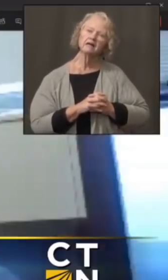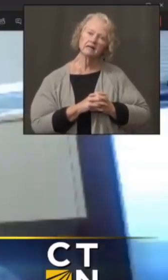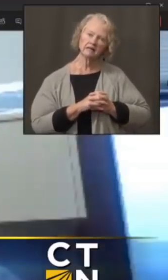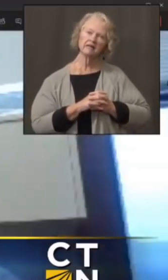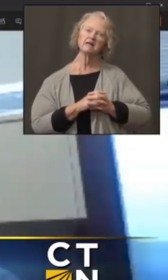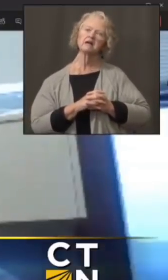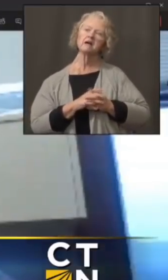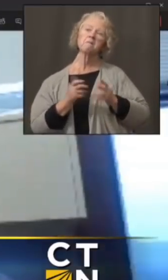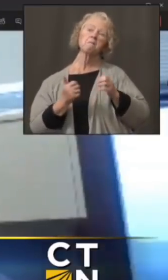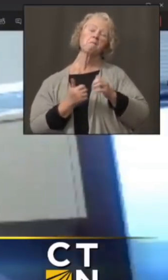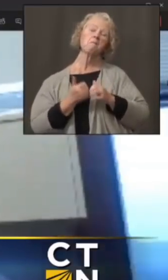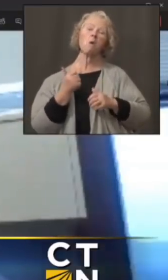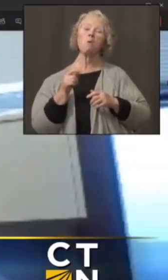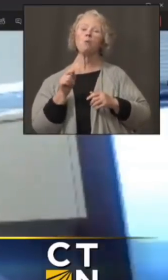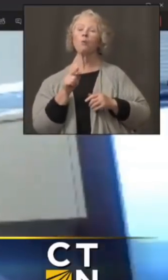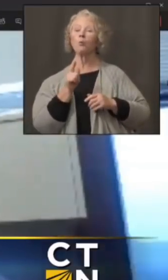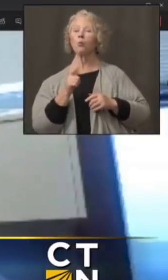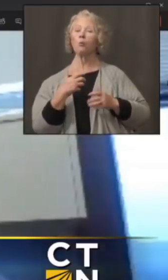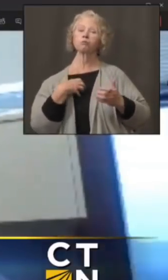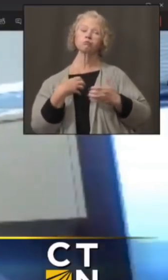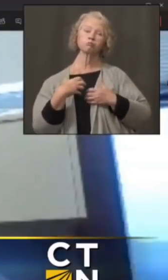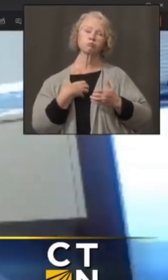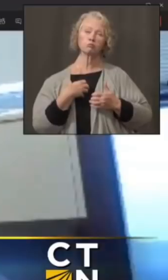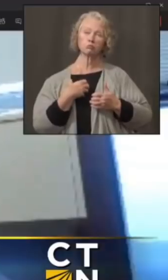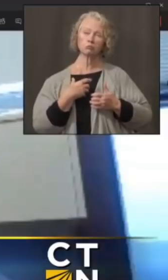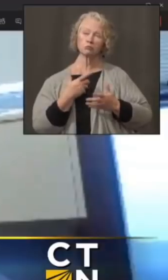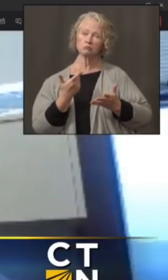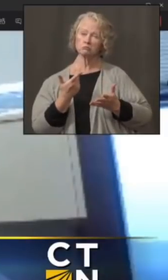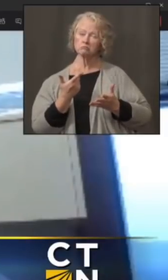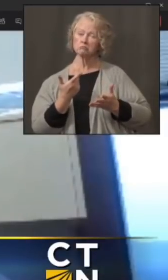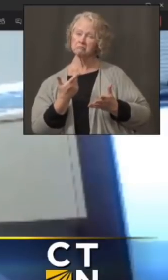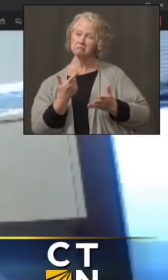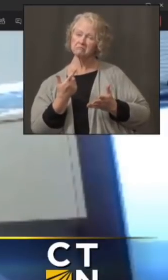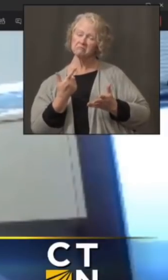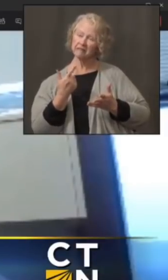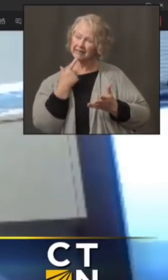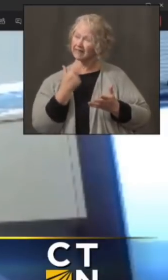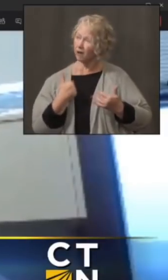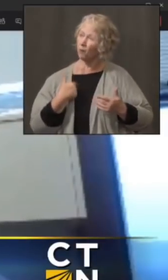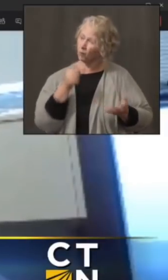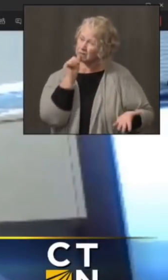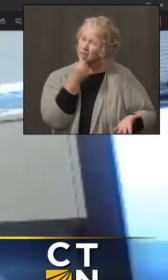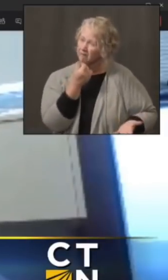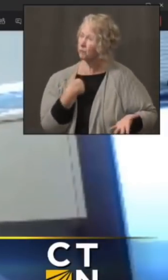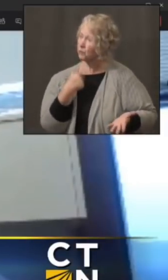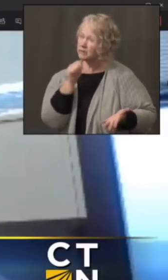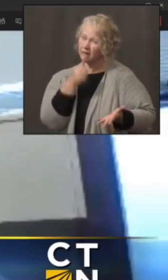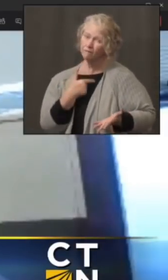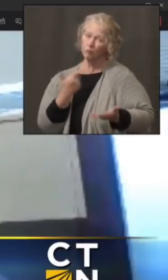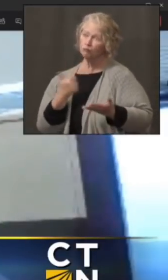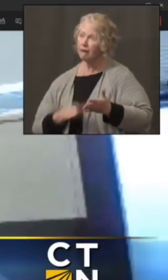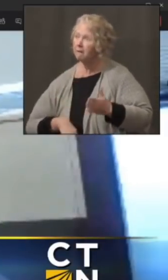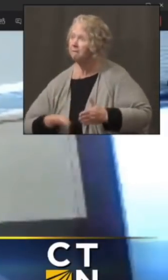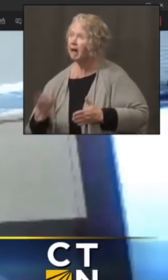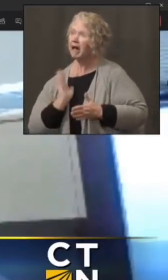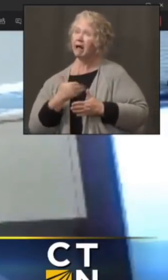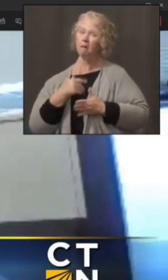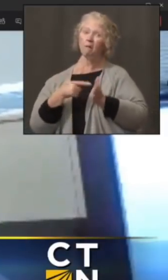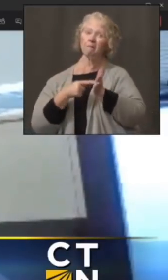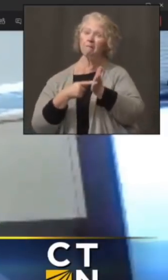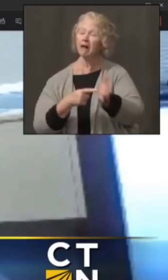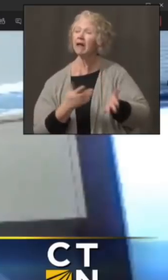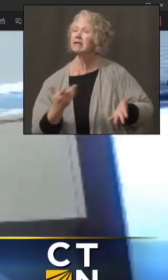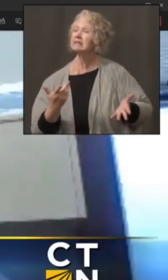The objections that we did have, I wouldn't call them strong objections, but I would say, hey, we're hurting enough. We're trying to make it here. We're trying to pay the electric bill. We're trying to pay the